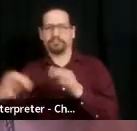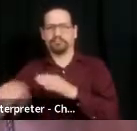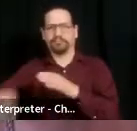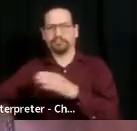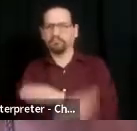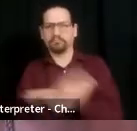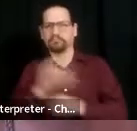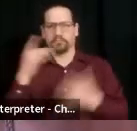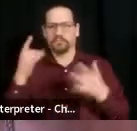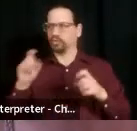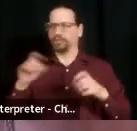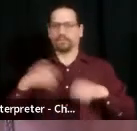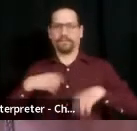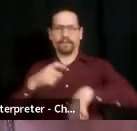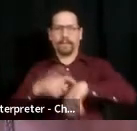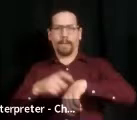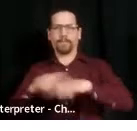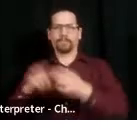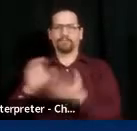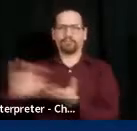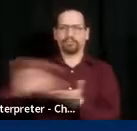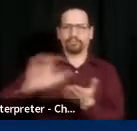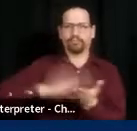Thank you. Yes.